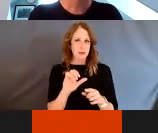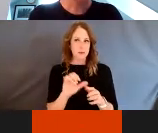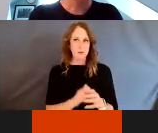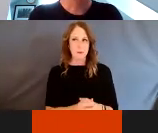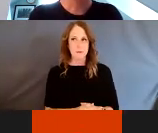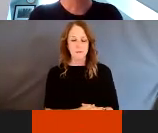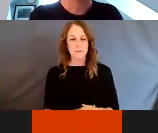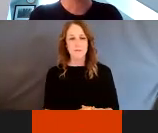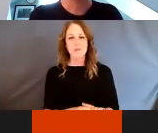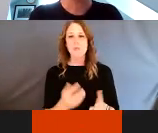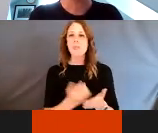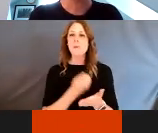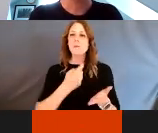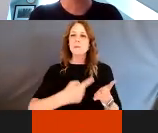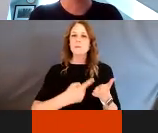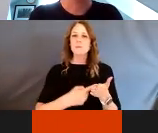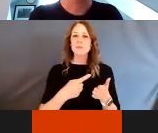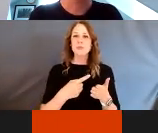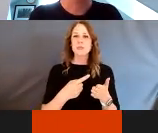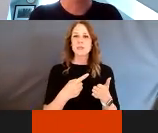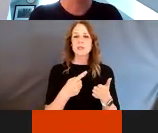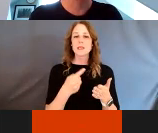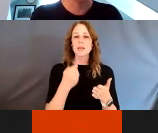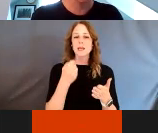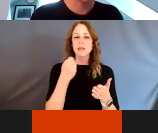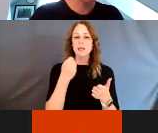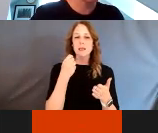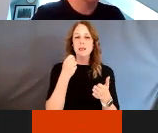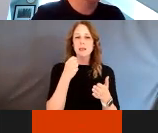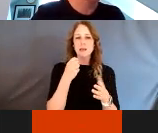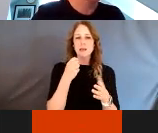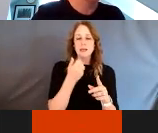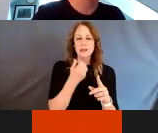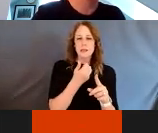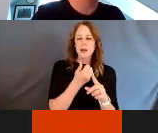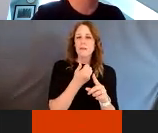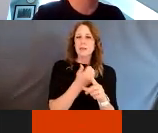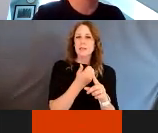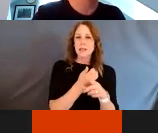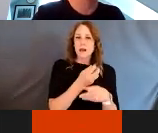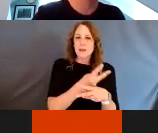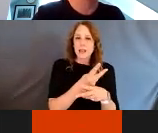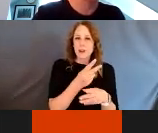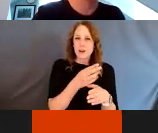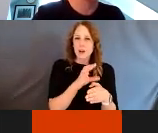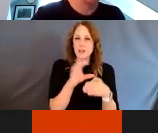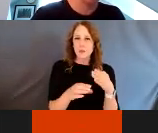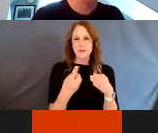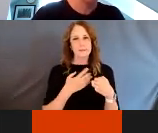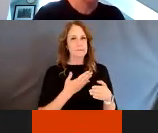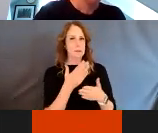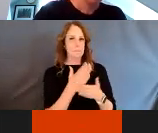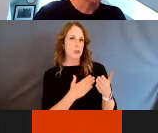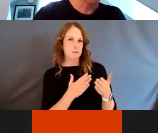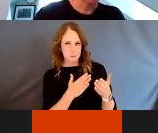So let's talk about the consequences of self-care. And there's a bit of a confession part in this if folks want to take part in